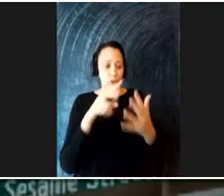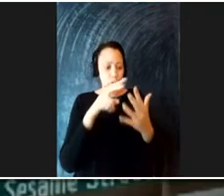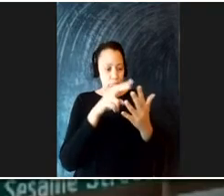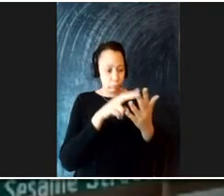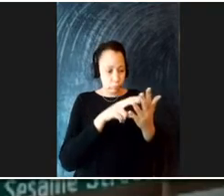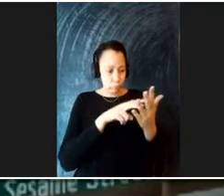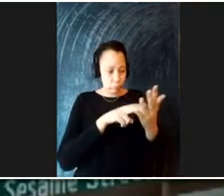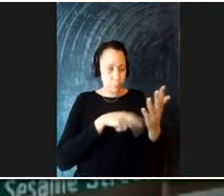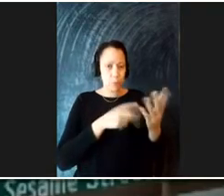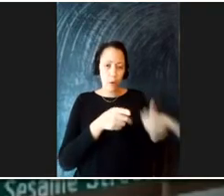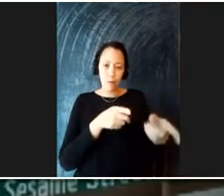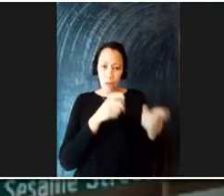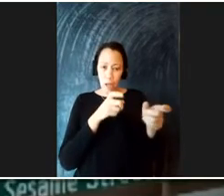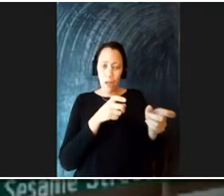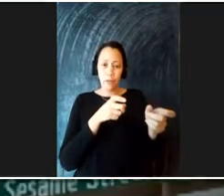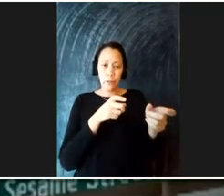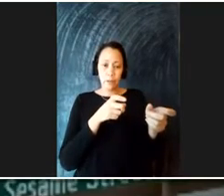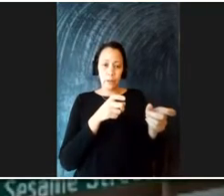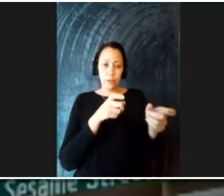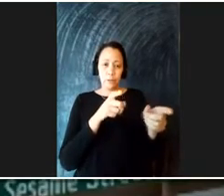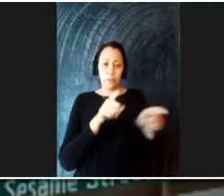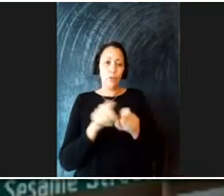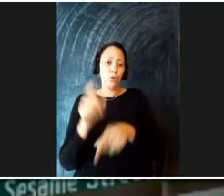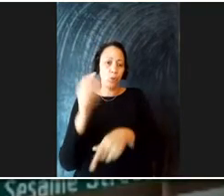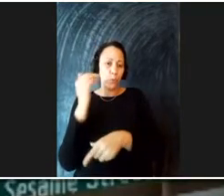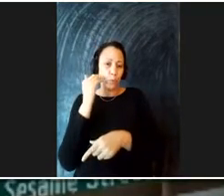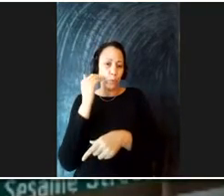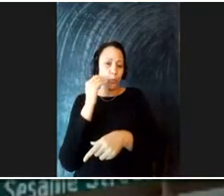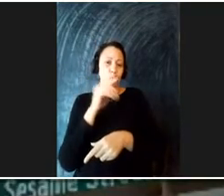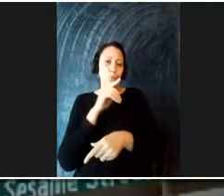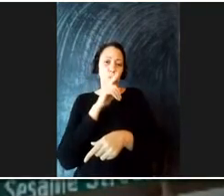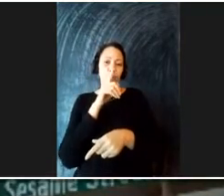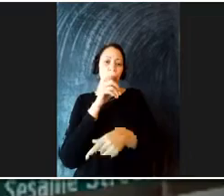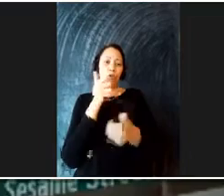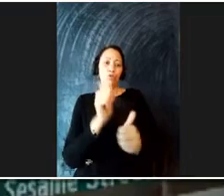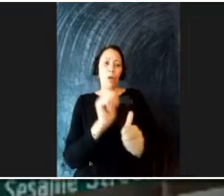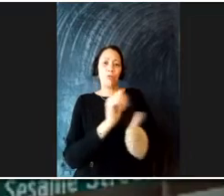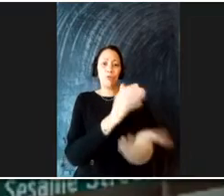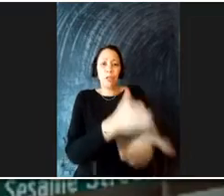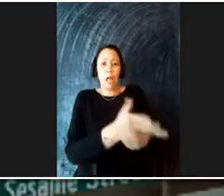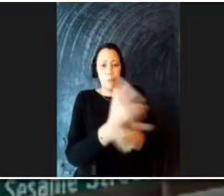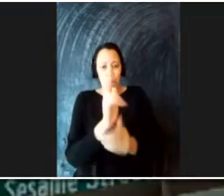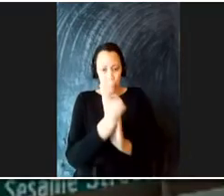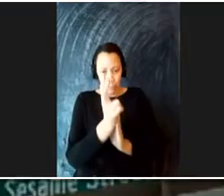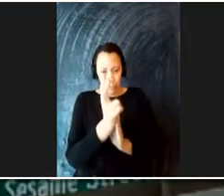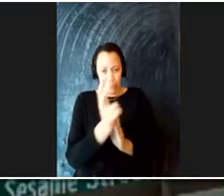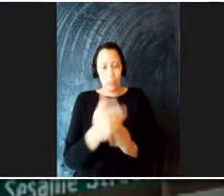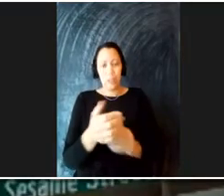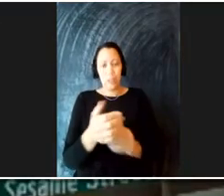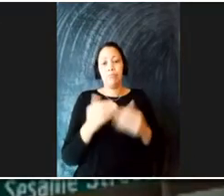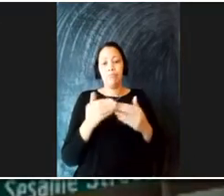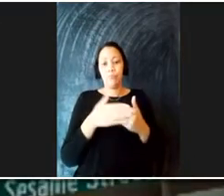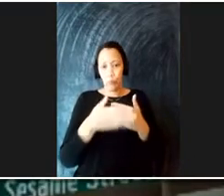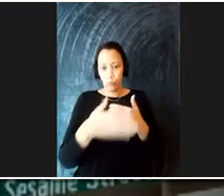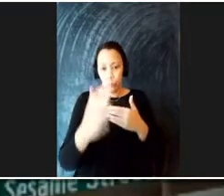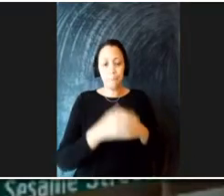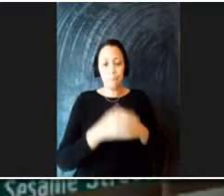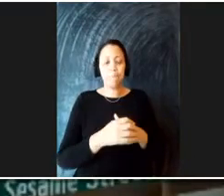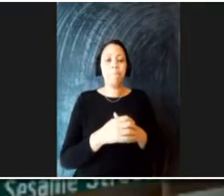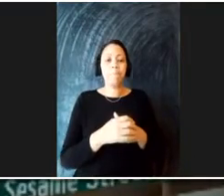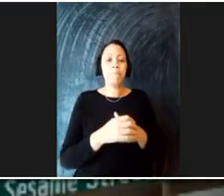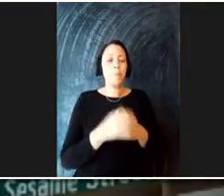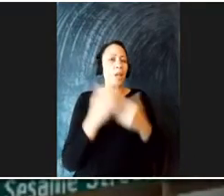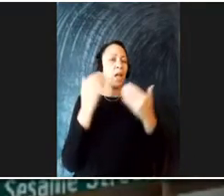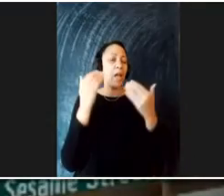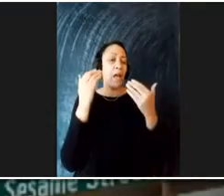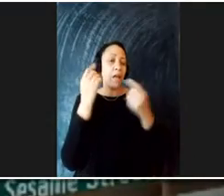is what's different under covid and what resources or or what more could the city be doing